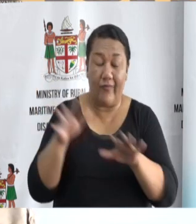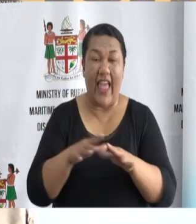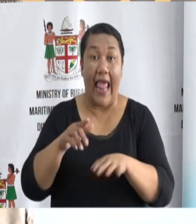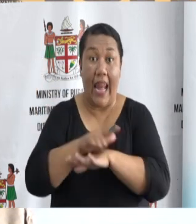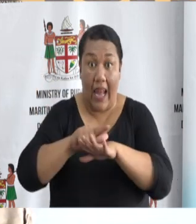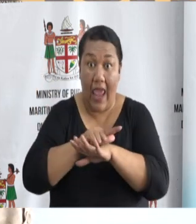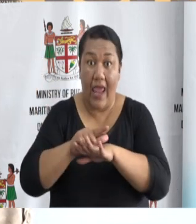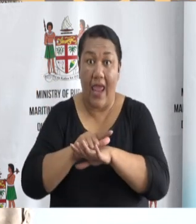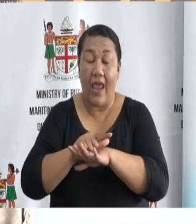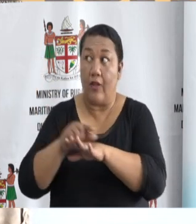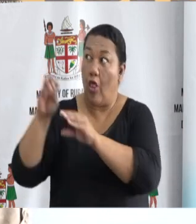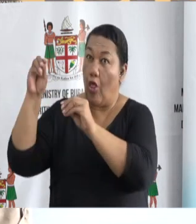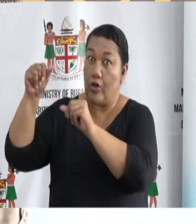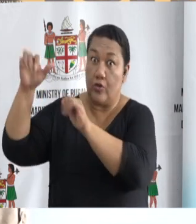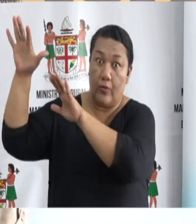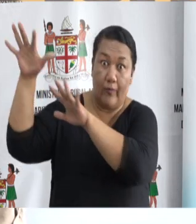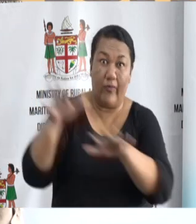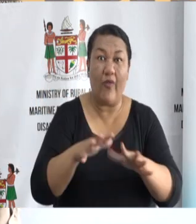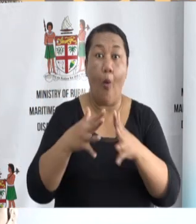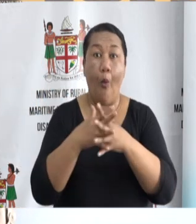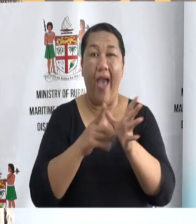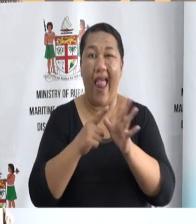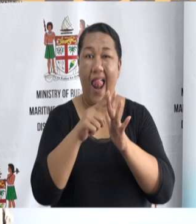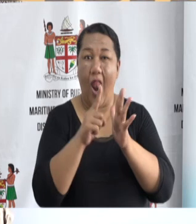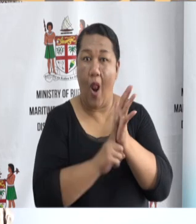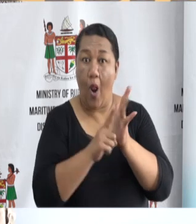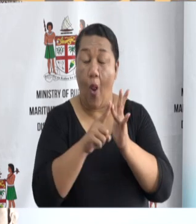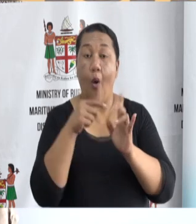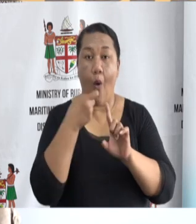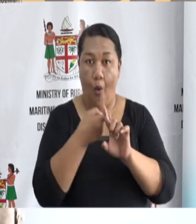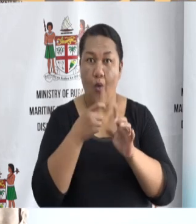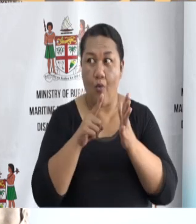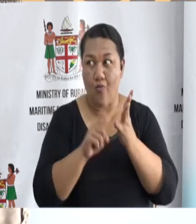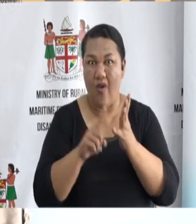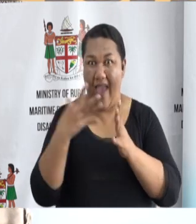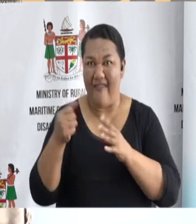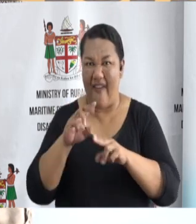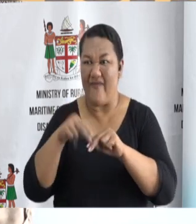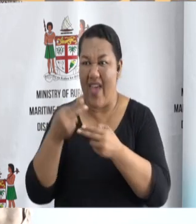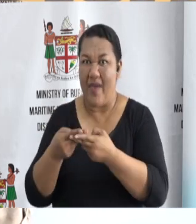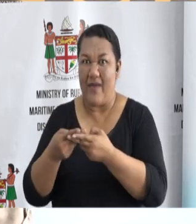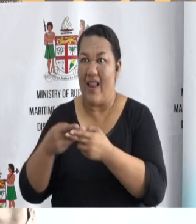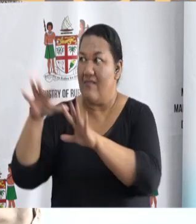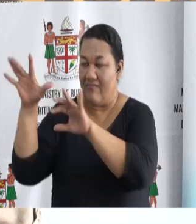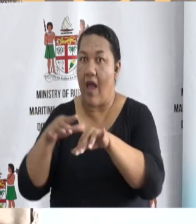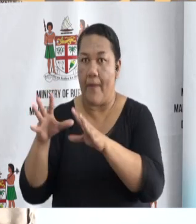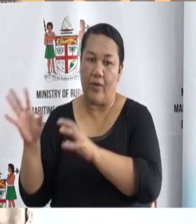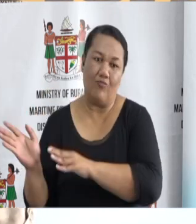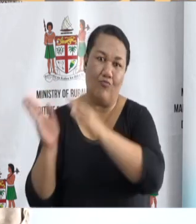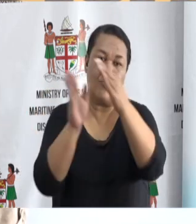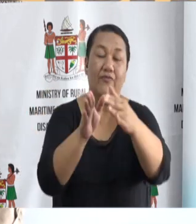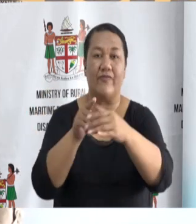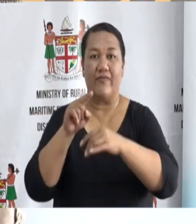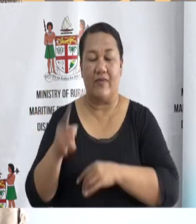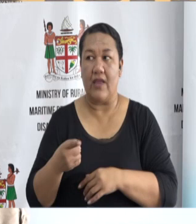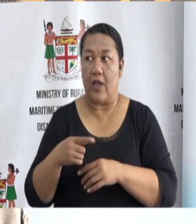With regards to landslide, we have received reports on landslide of a family in Wailoku that is currently being relocated